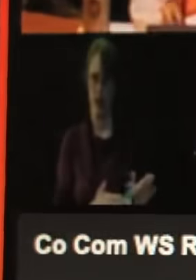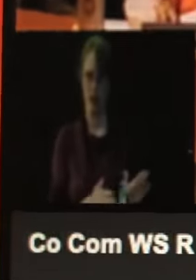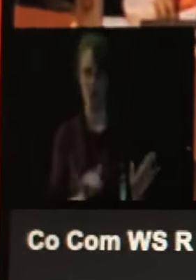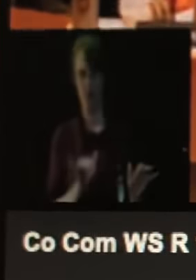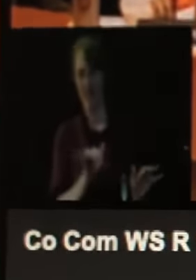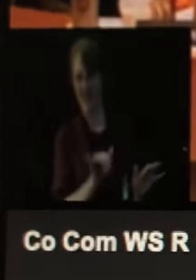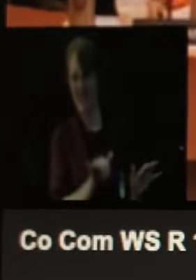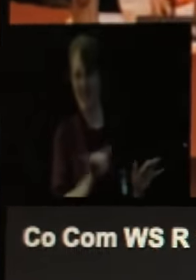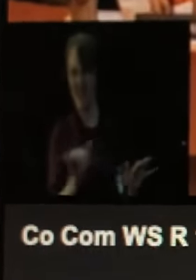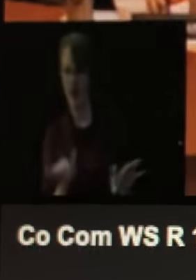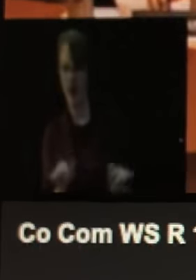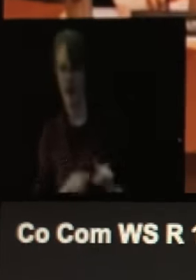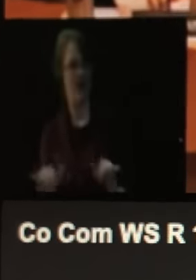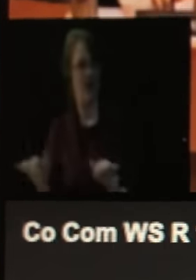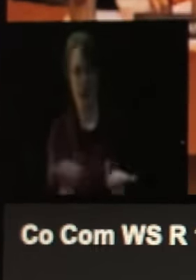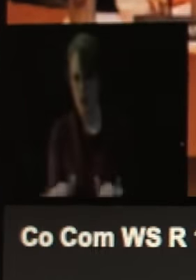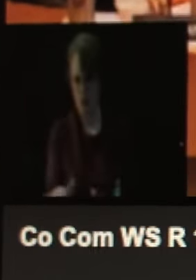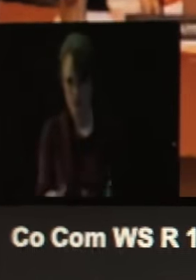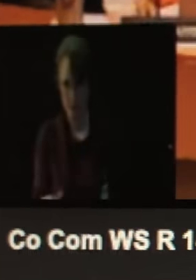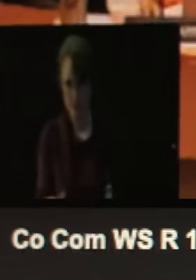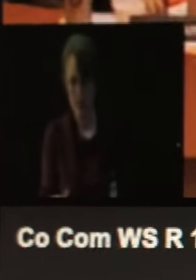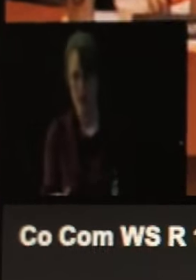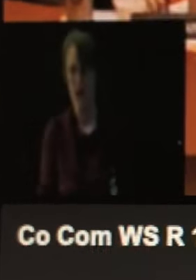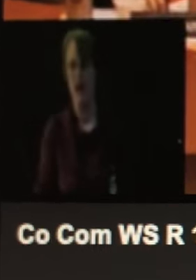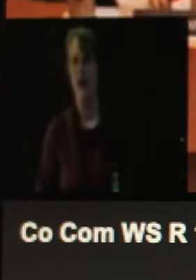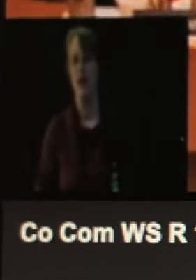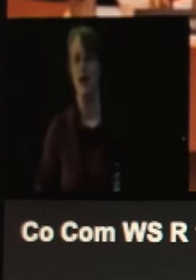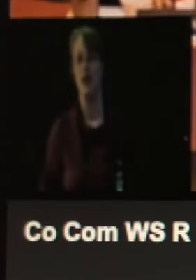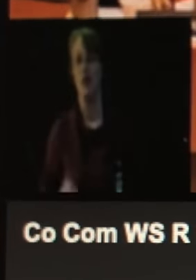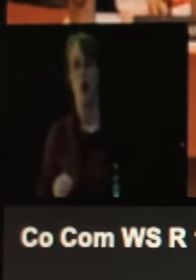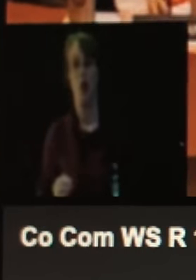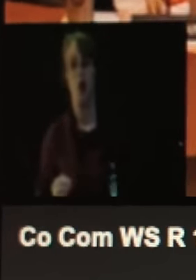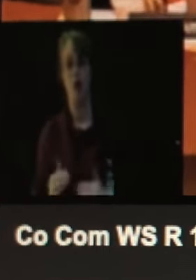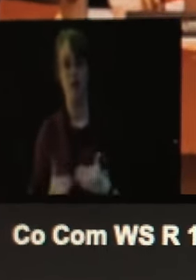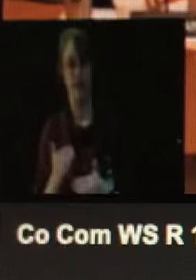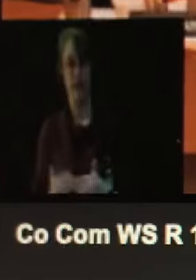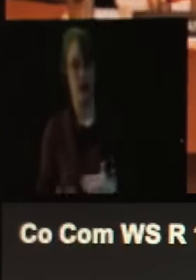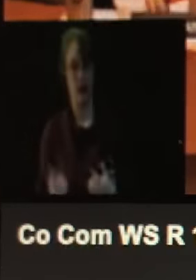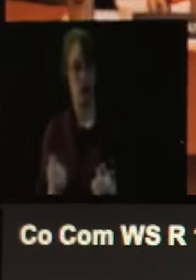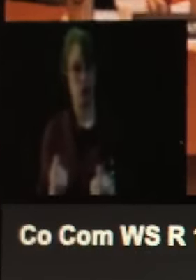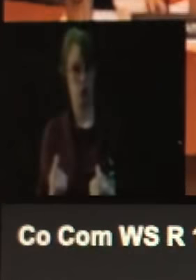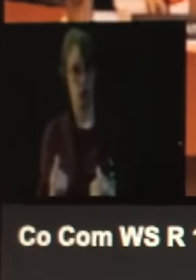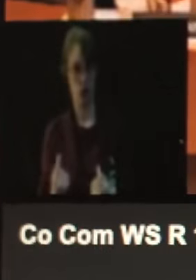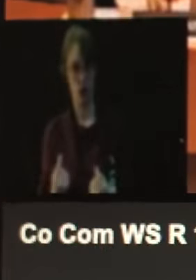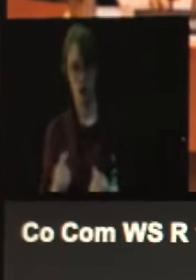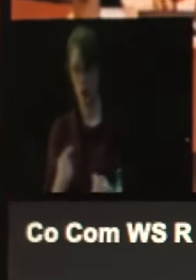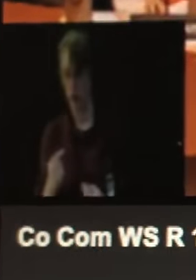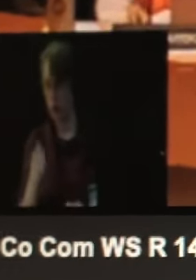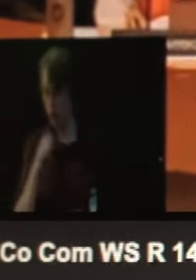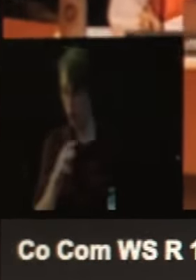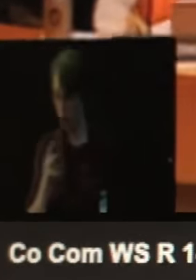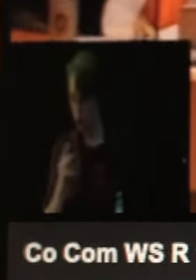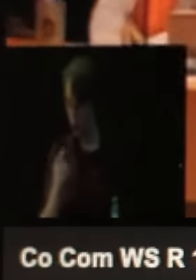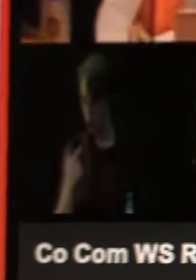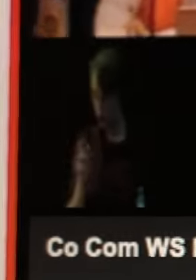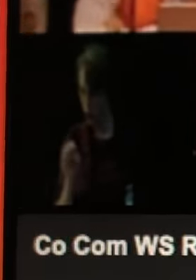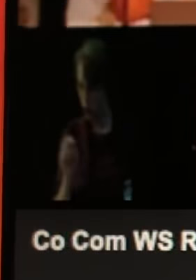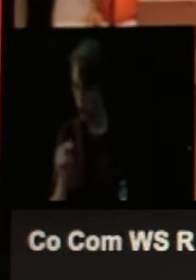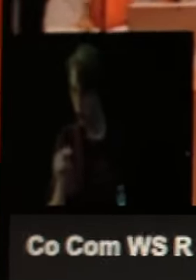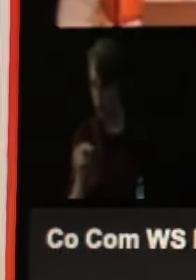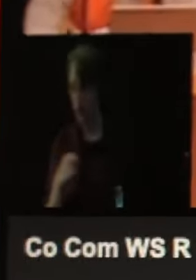the same thing. So the next step on this, Mr. Green, I want to get back to something I brought